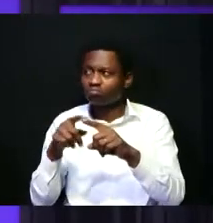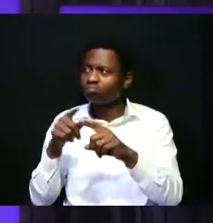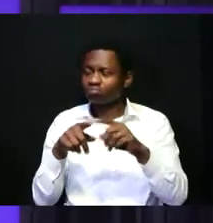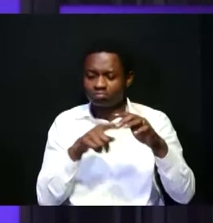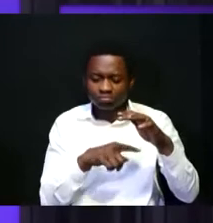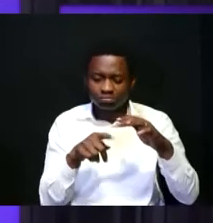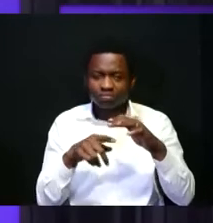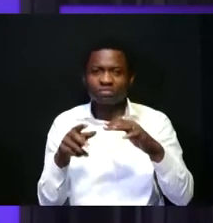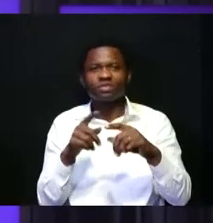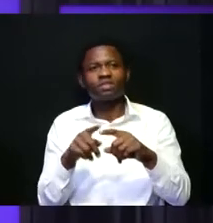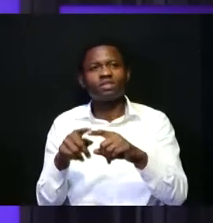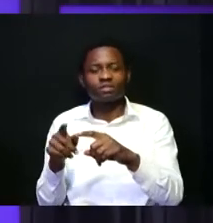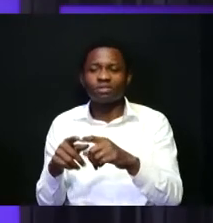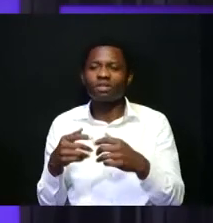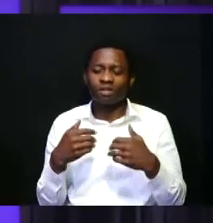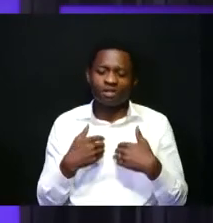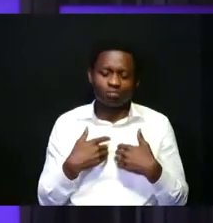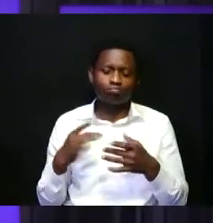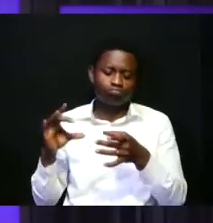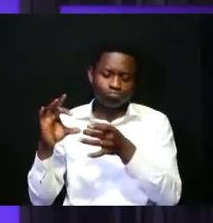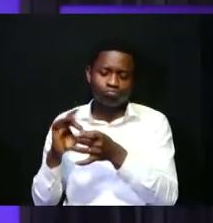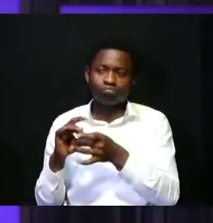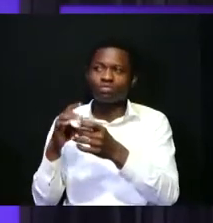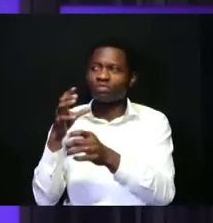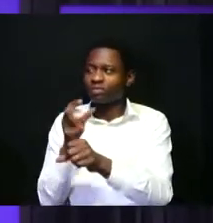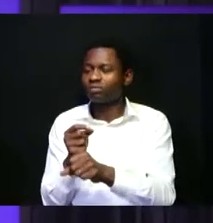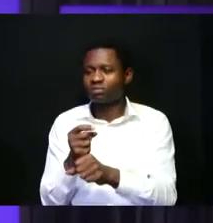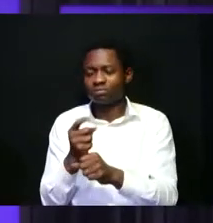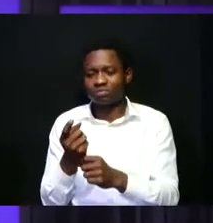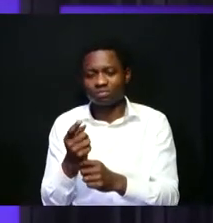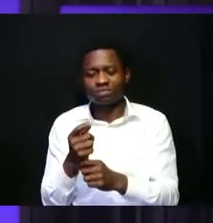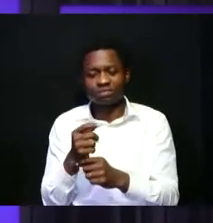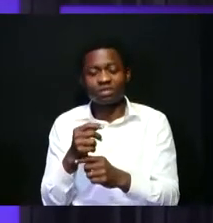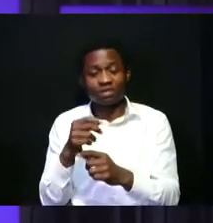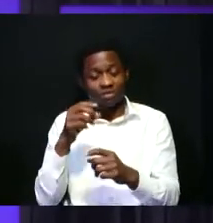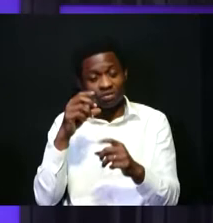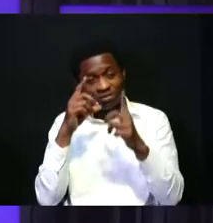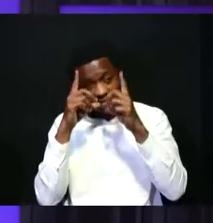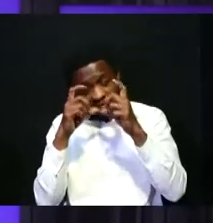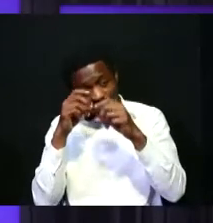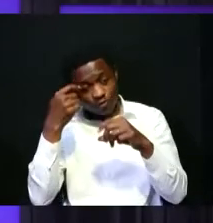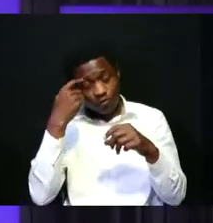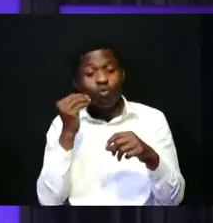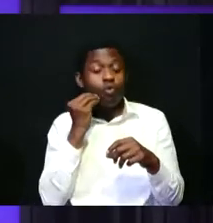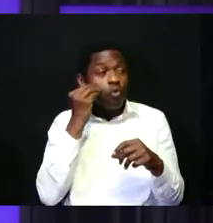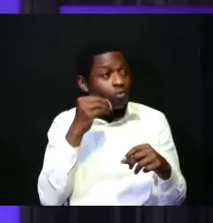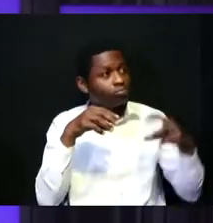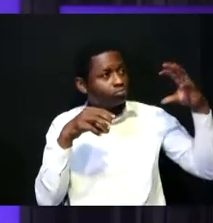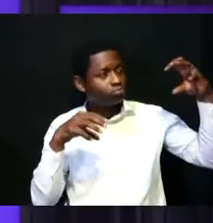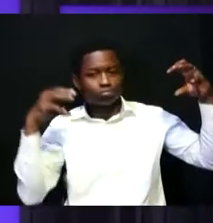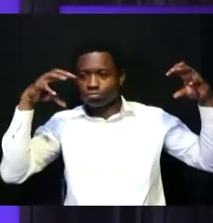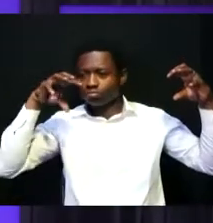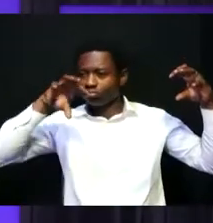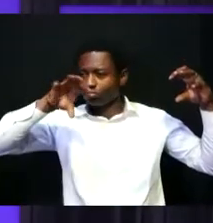crawling down, you would have to connect and get one of the CCTV cameras and install at your very